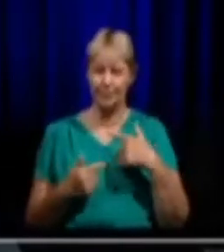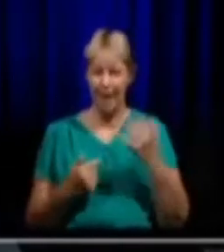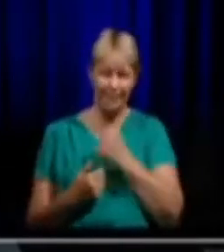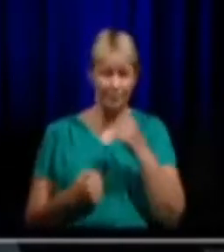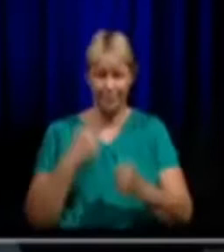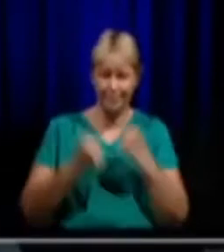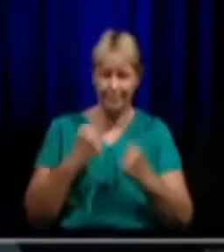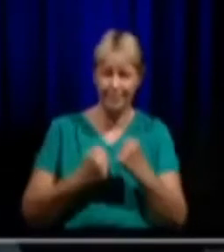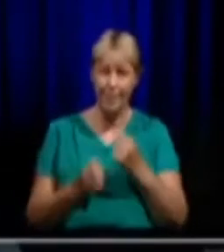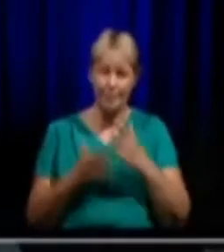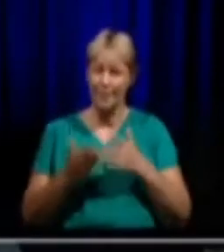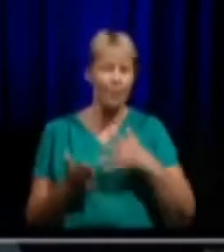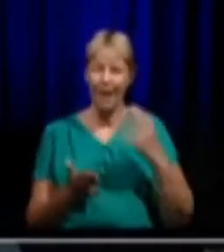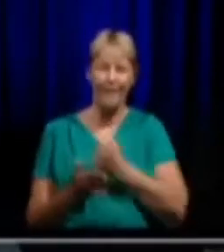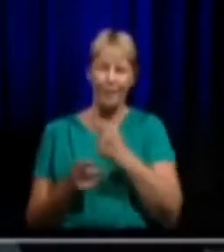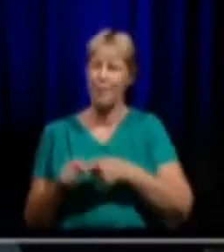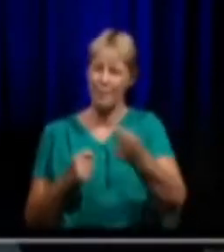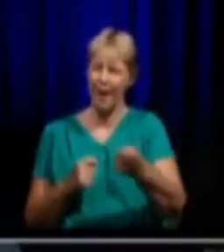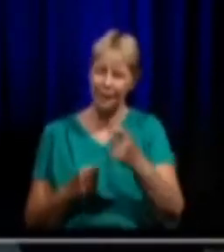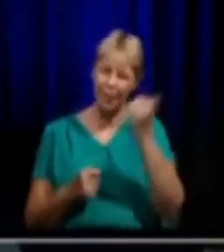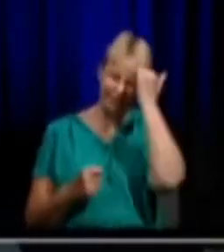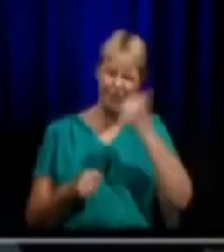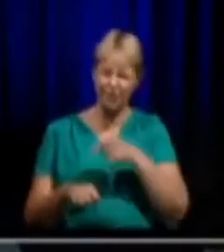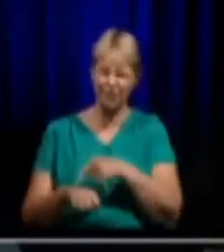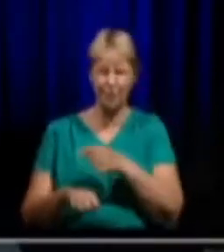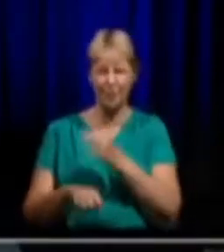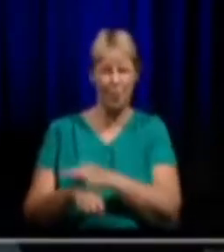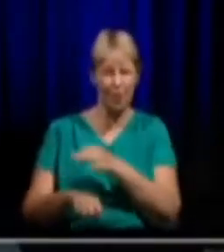stupid watch. So we